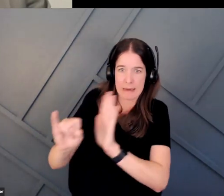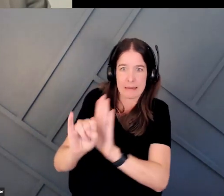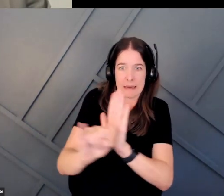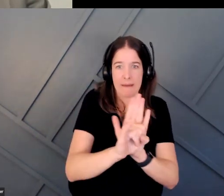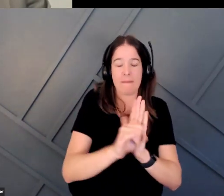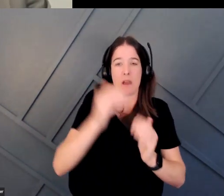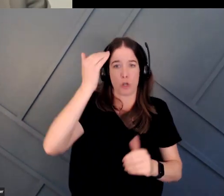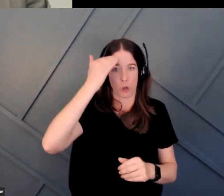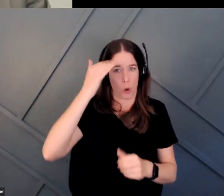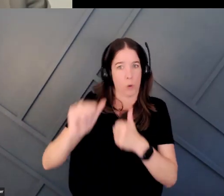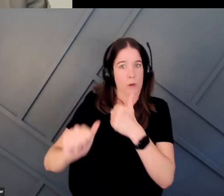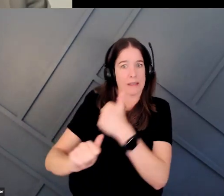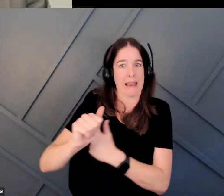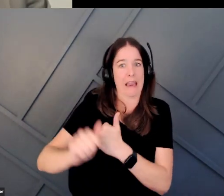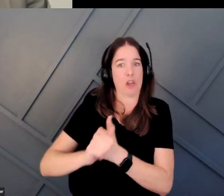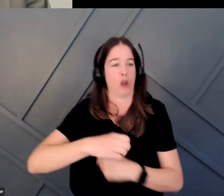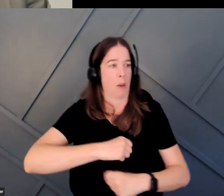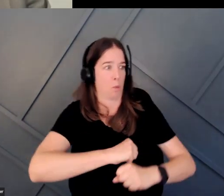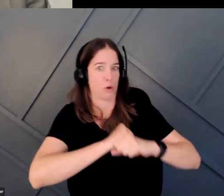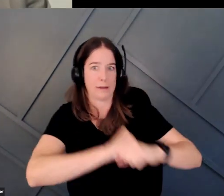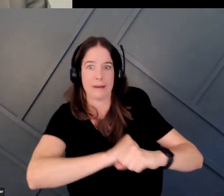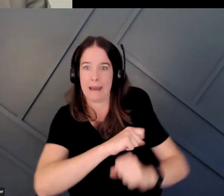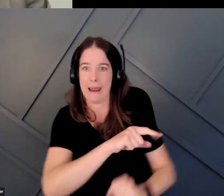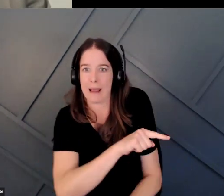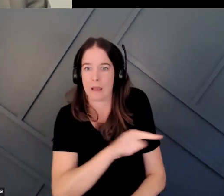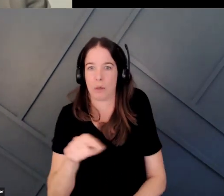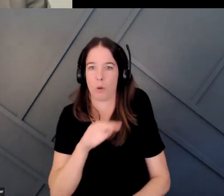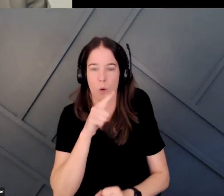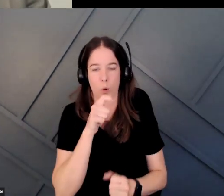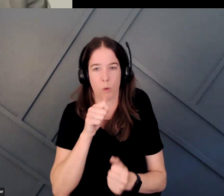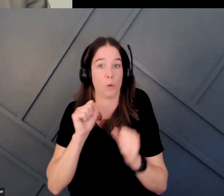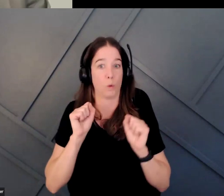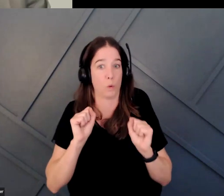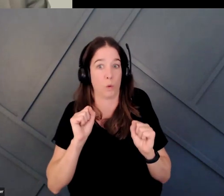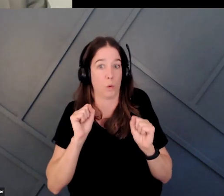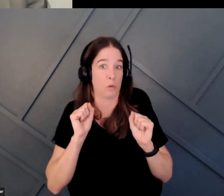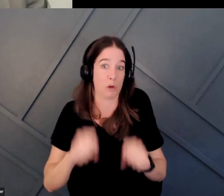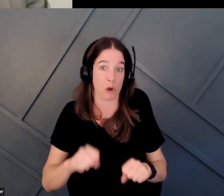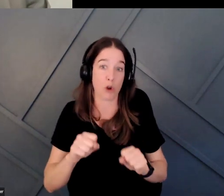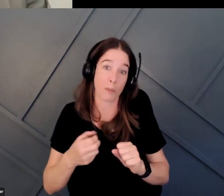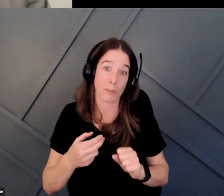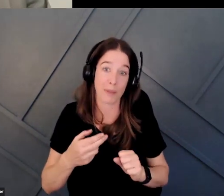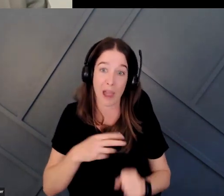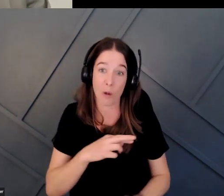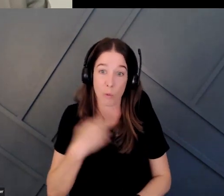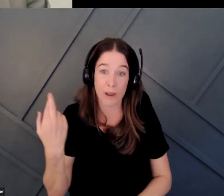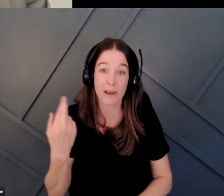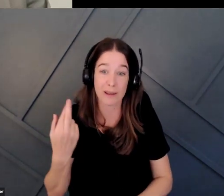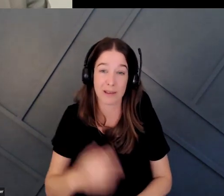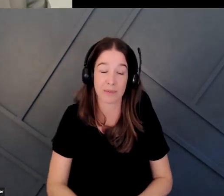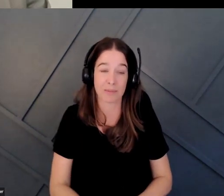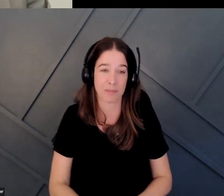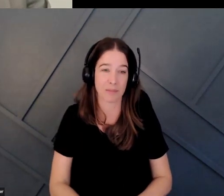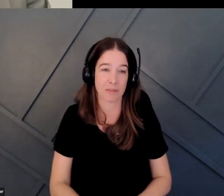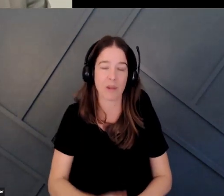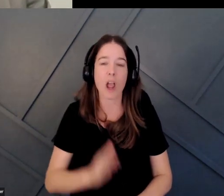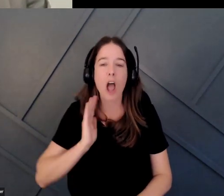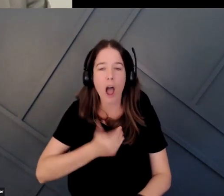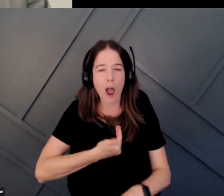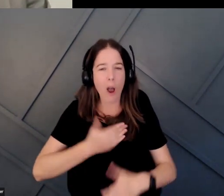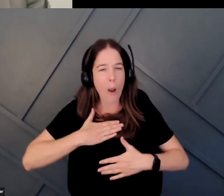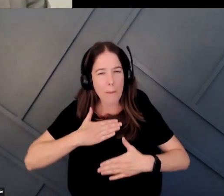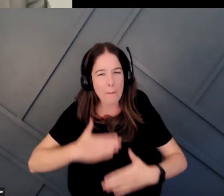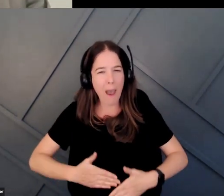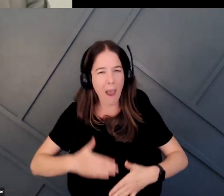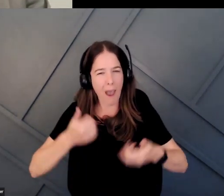risks. Now, before any of these happen, our bodies try to warn us, essentially making us human thermometers